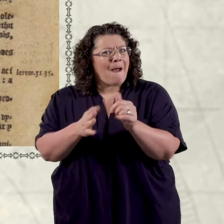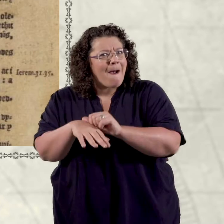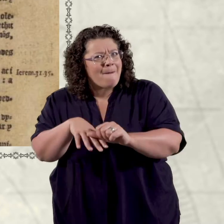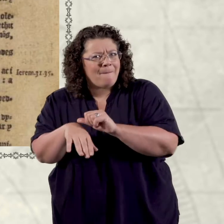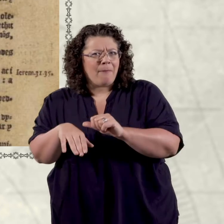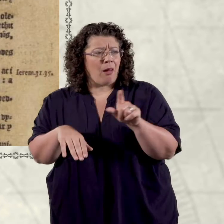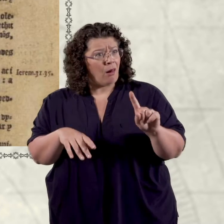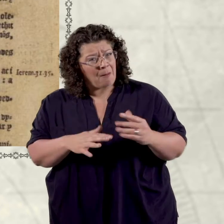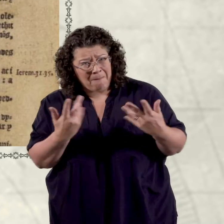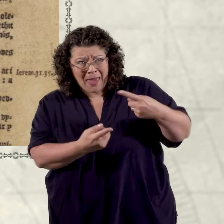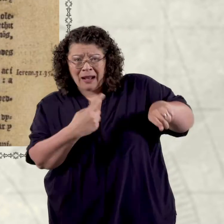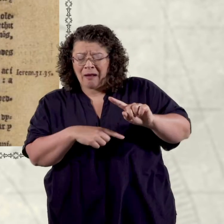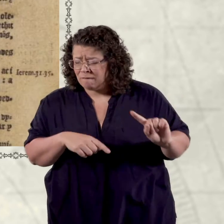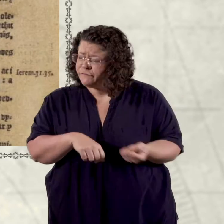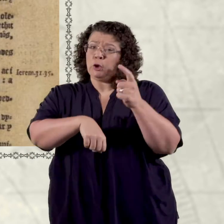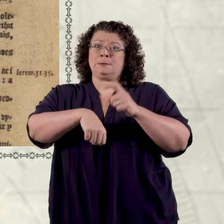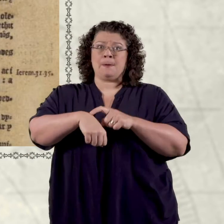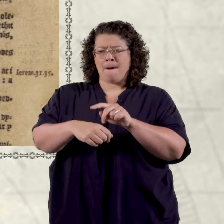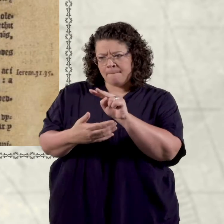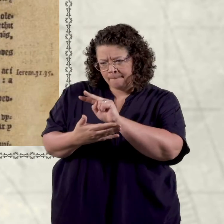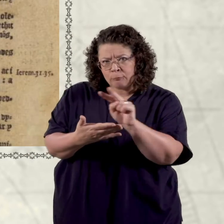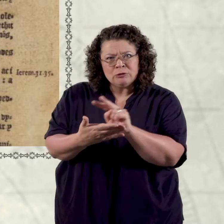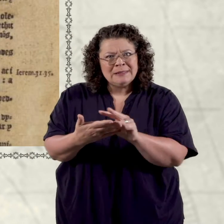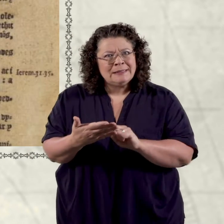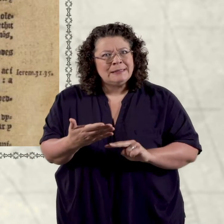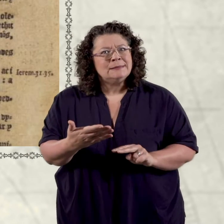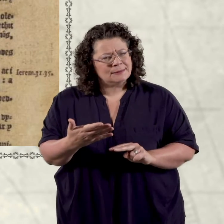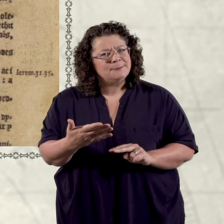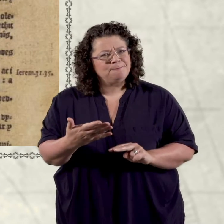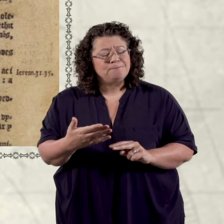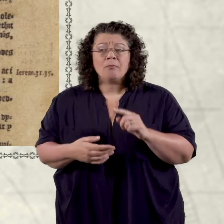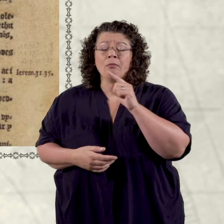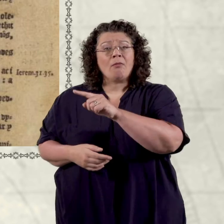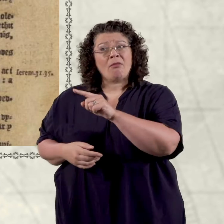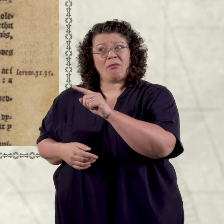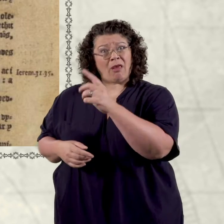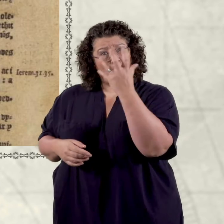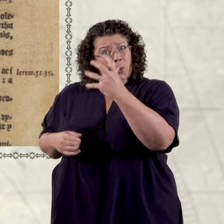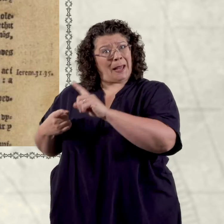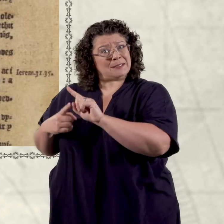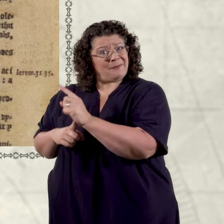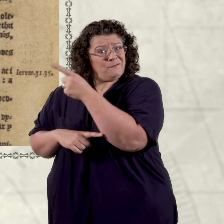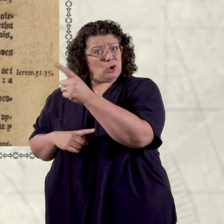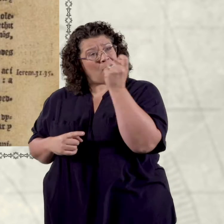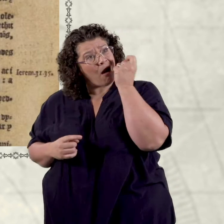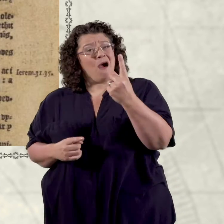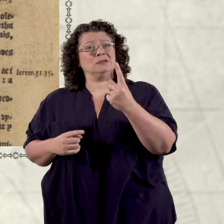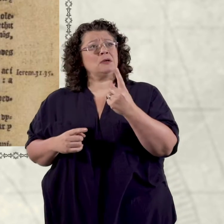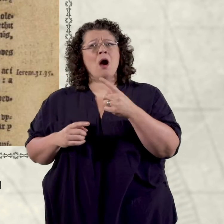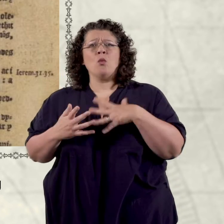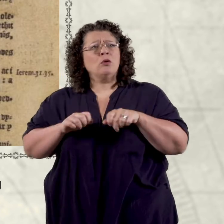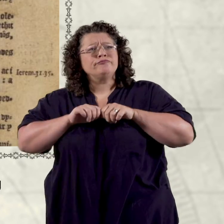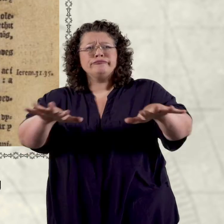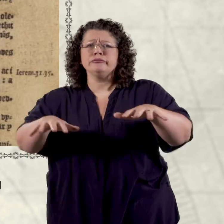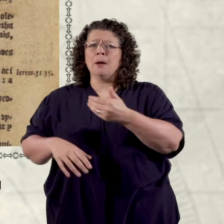for the first time. And although Elizabeth's idea was to popularize the Protestant faith,